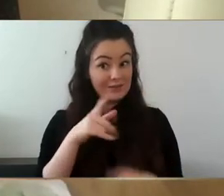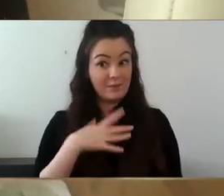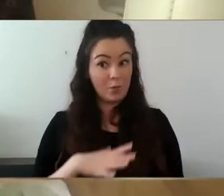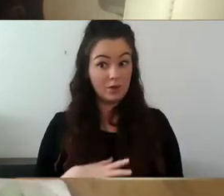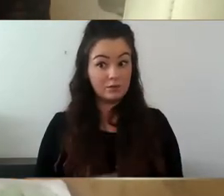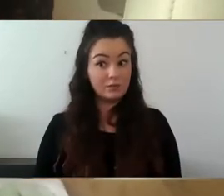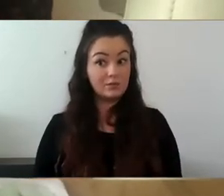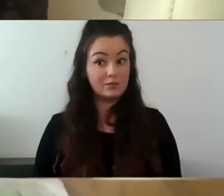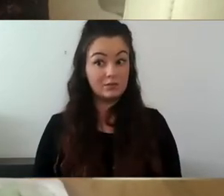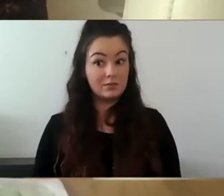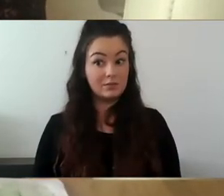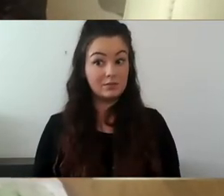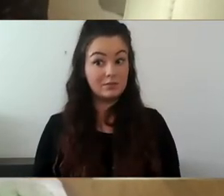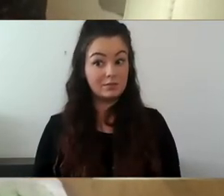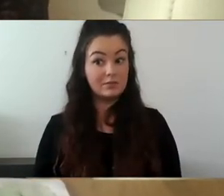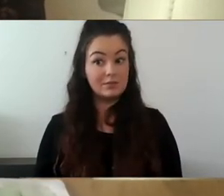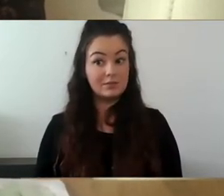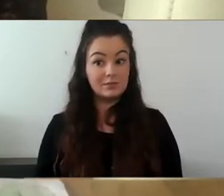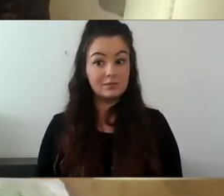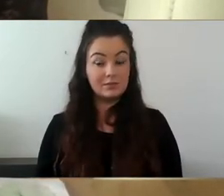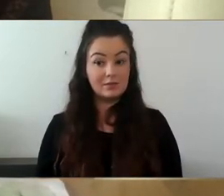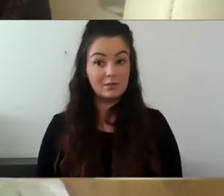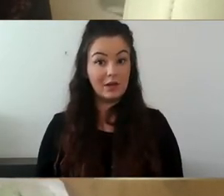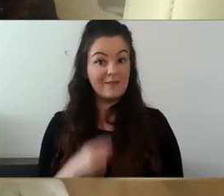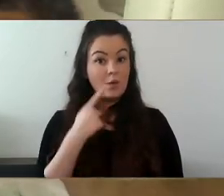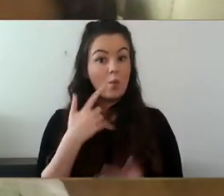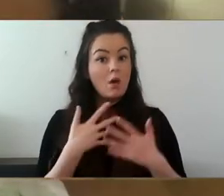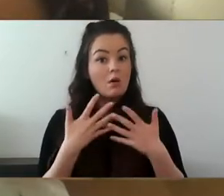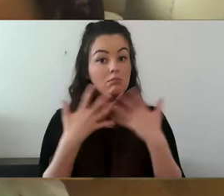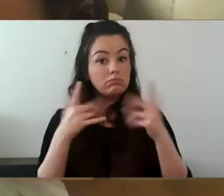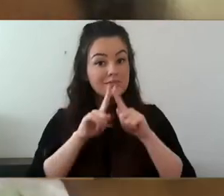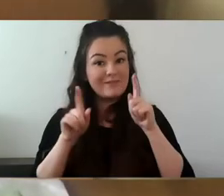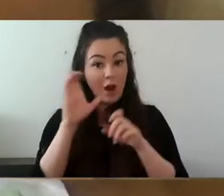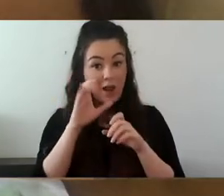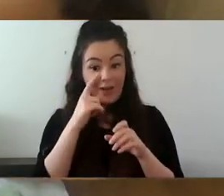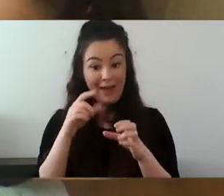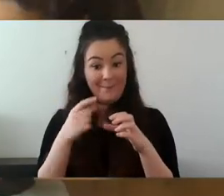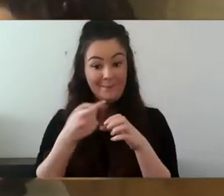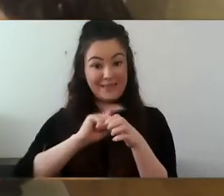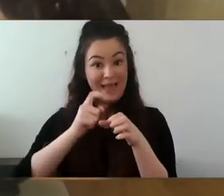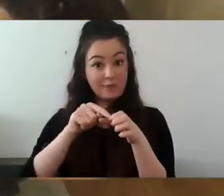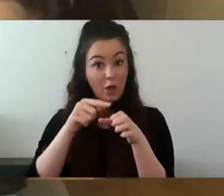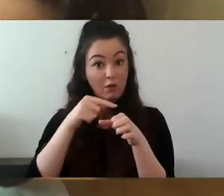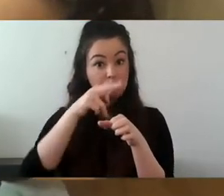potato and print them if you wanted to have lots of different colours.